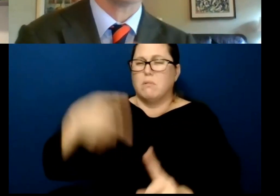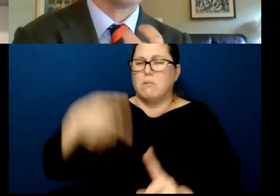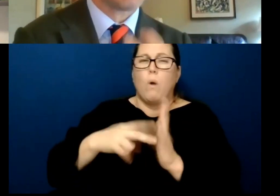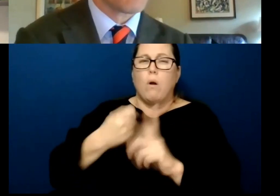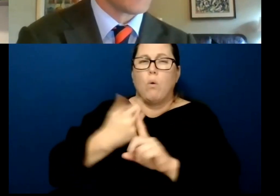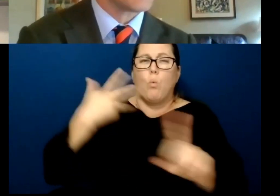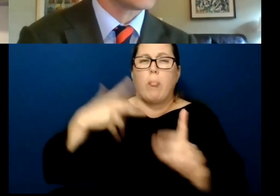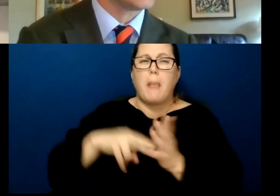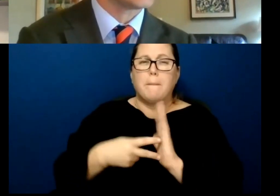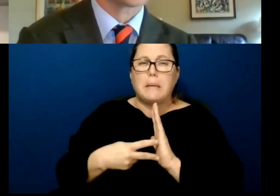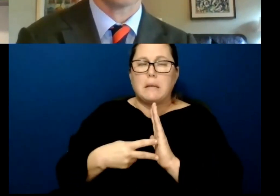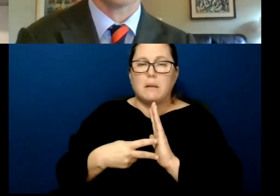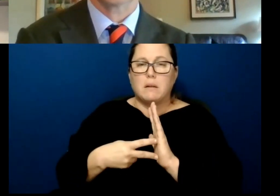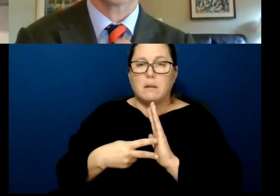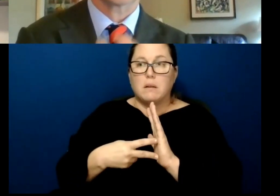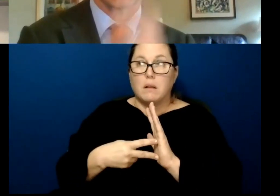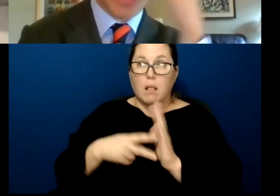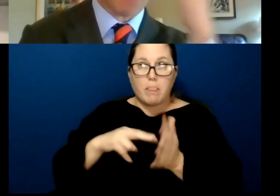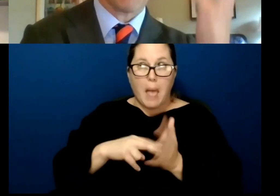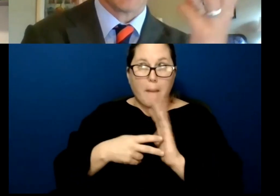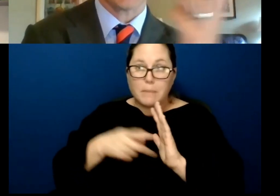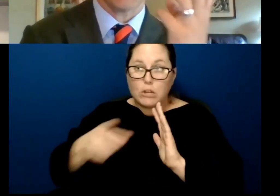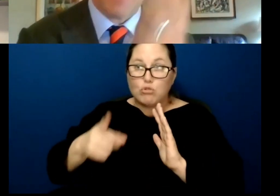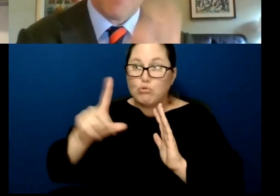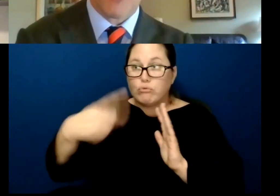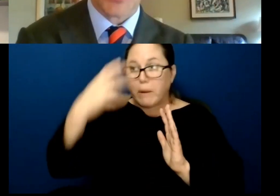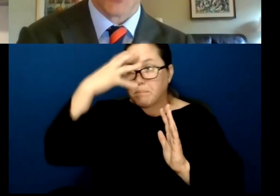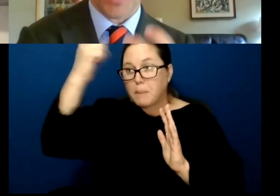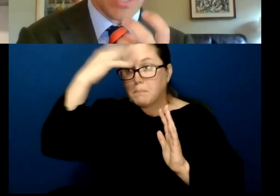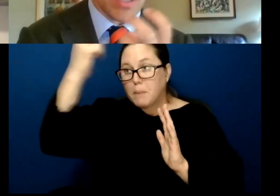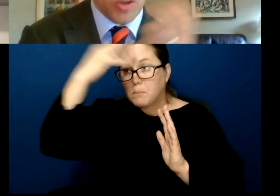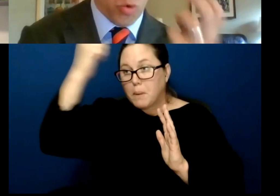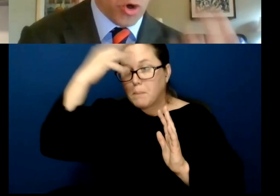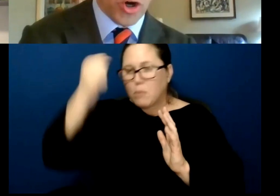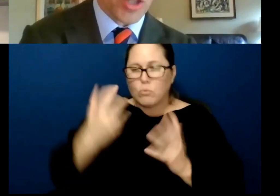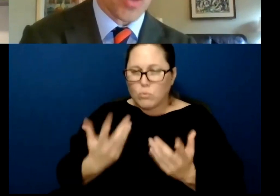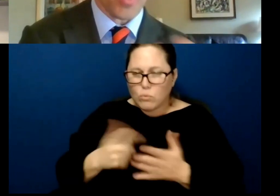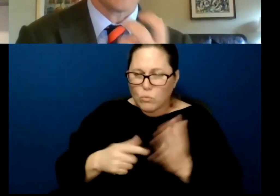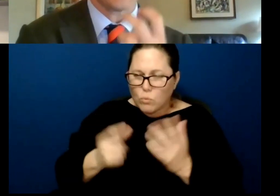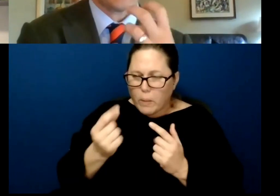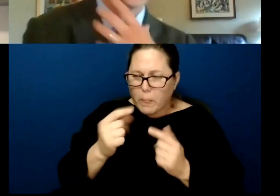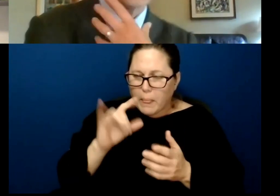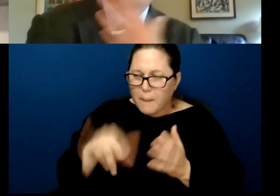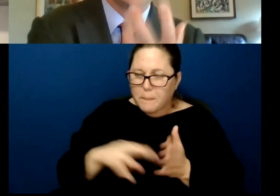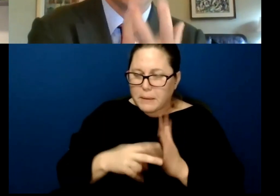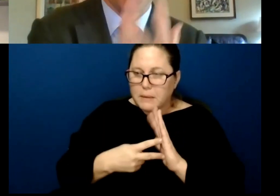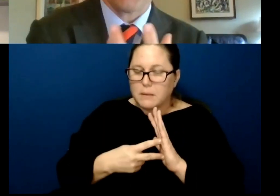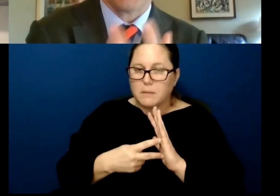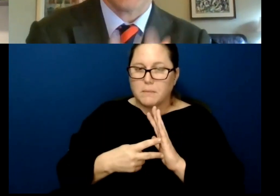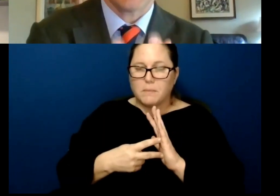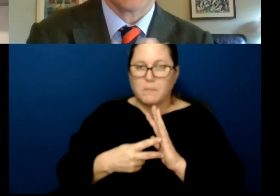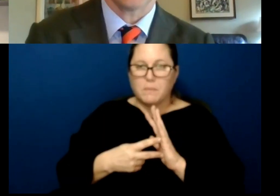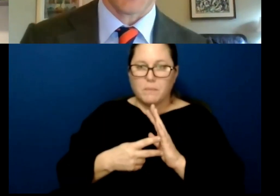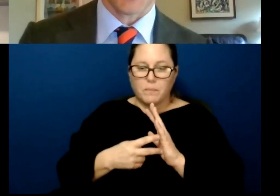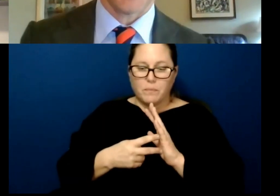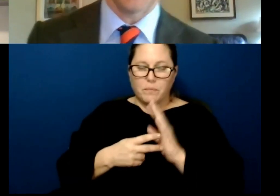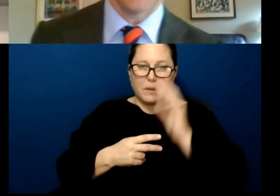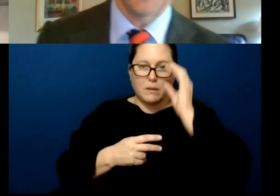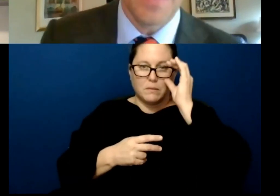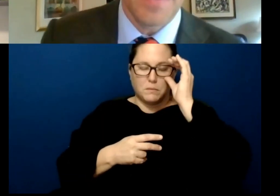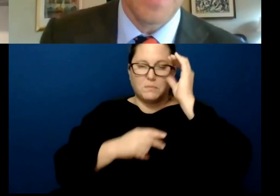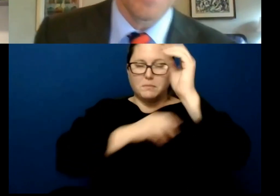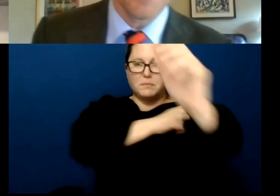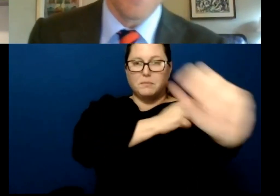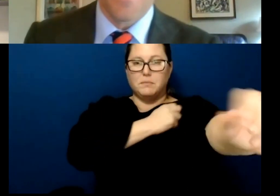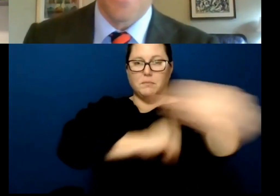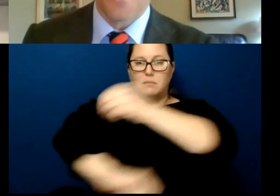mean? Does it mean you memorized it? So it's just like top of mind because you memorized the words, or how do you really internalize knowledge?